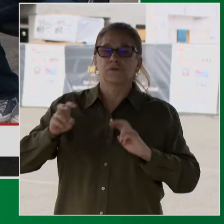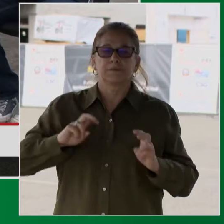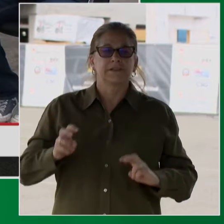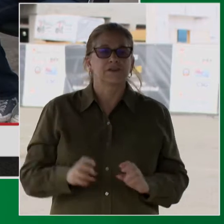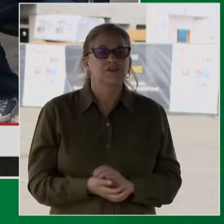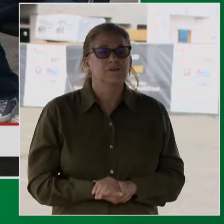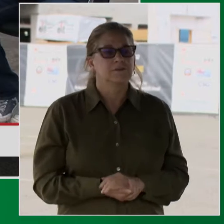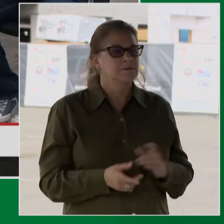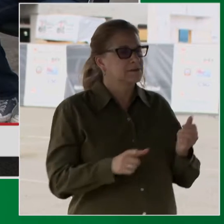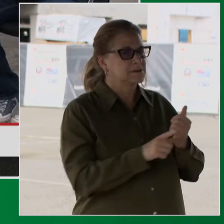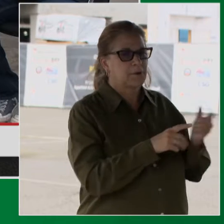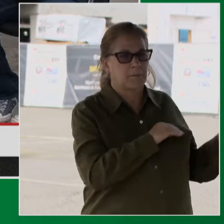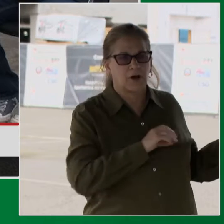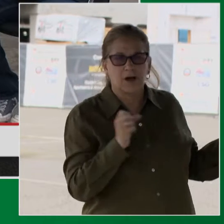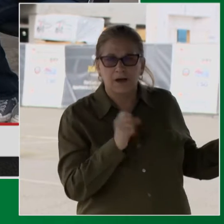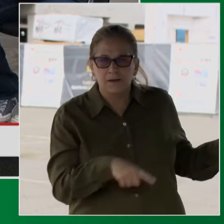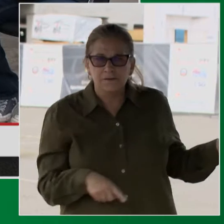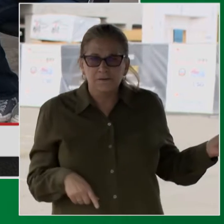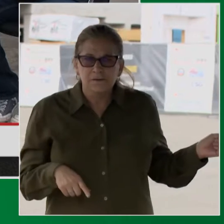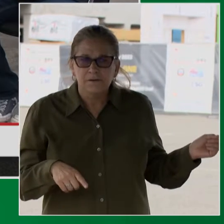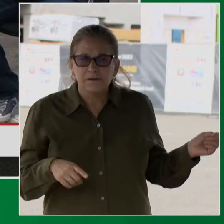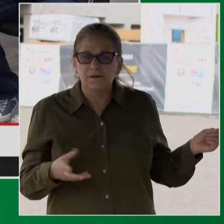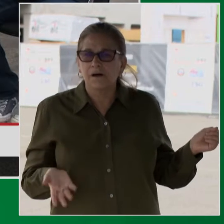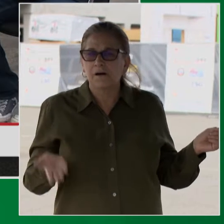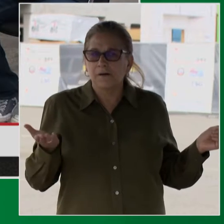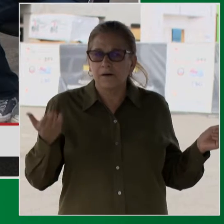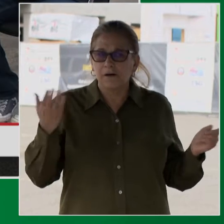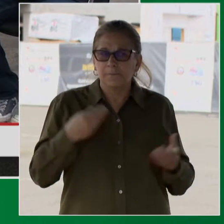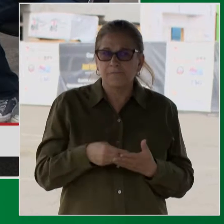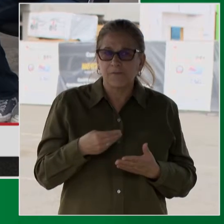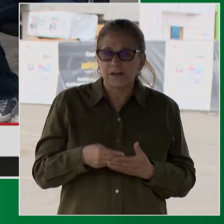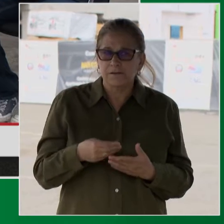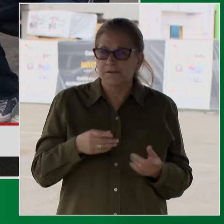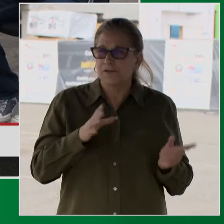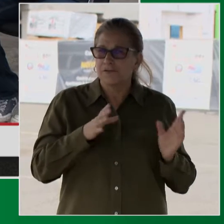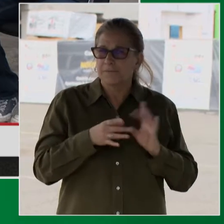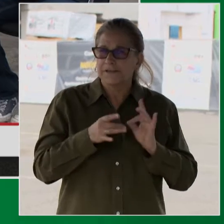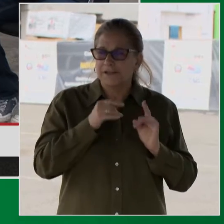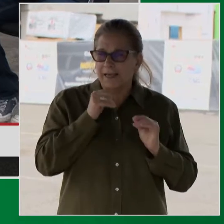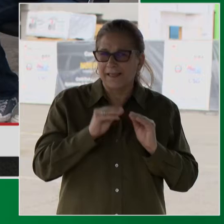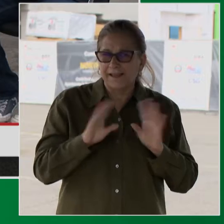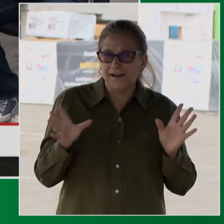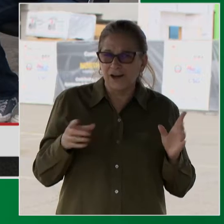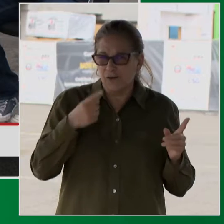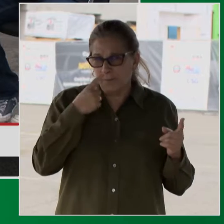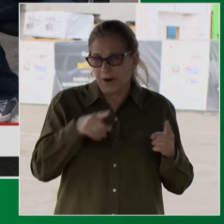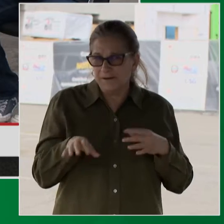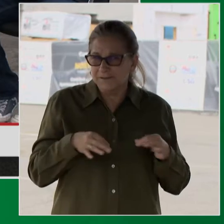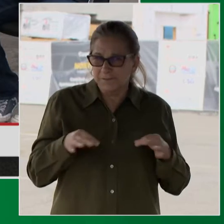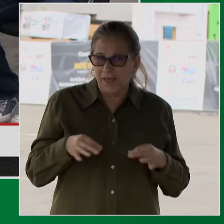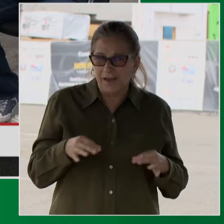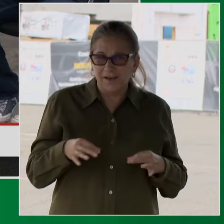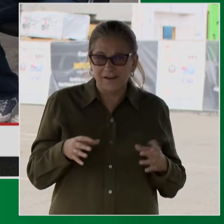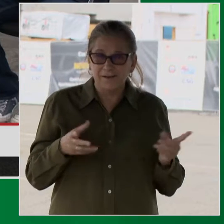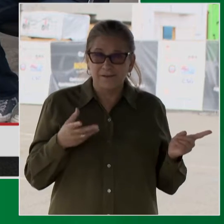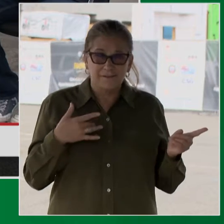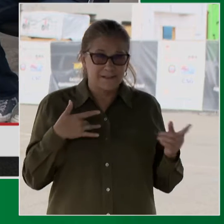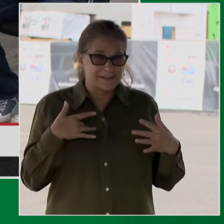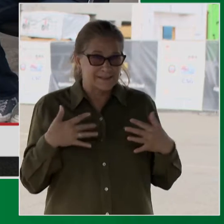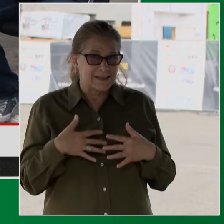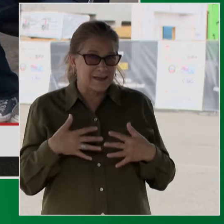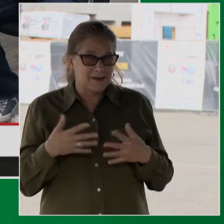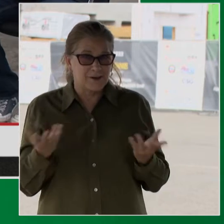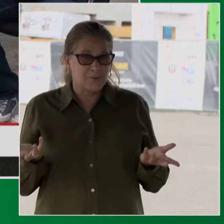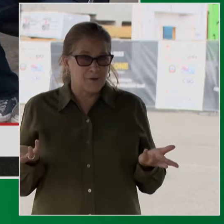mentioned upflumming, you mentioned density. All that sometimes seems a little bit scary because it leads to a little bit of the unknown. So talk